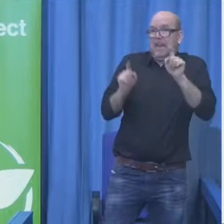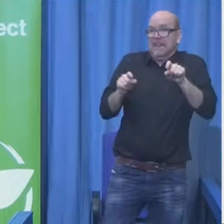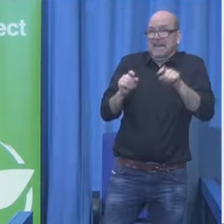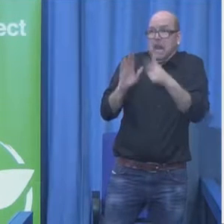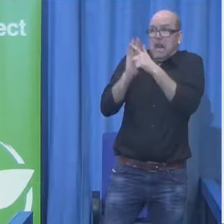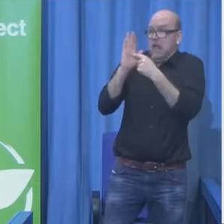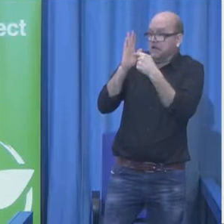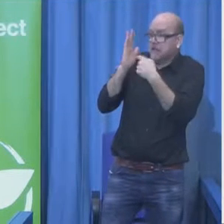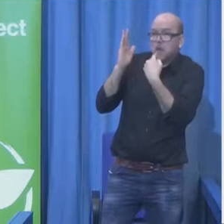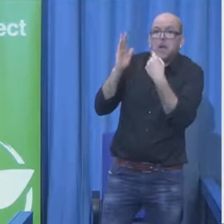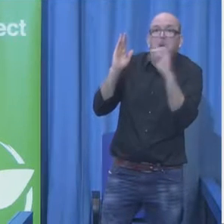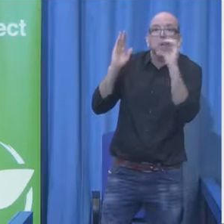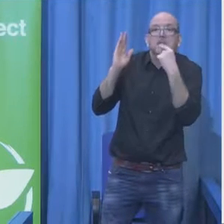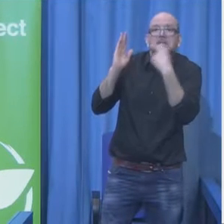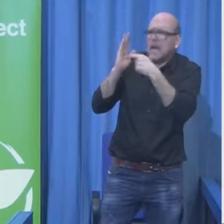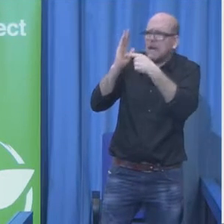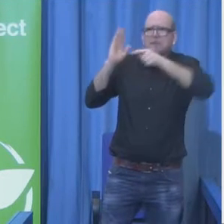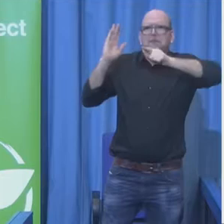medical committee statute,